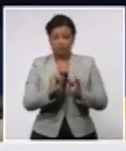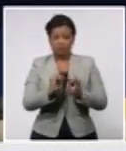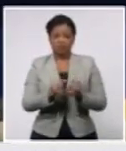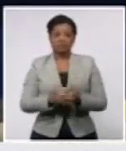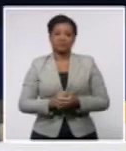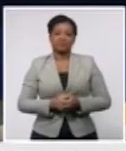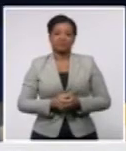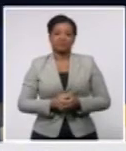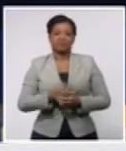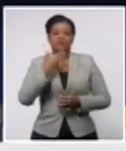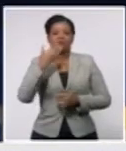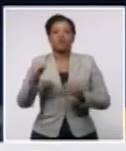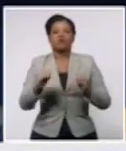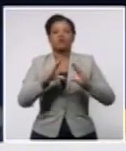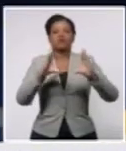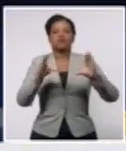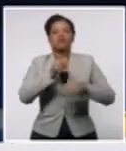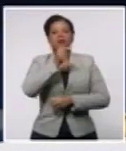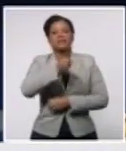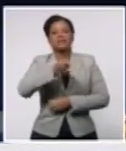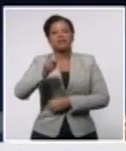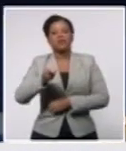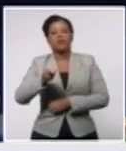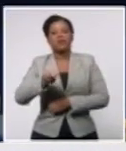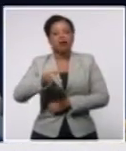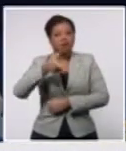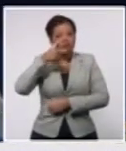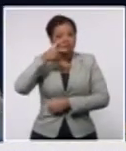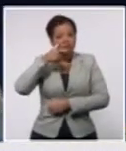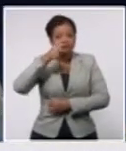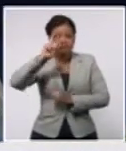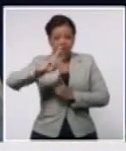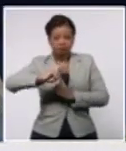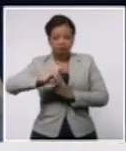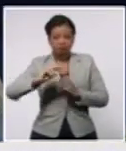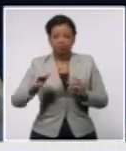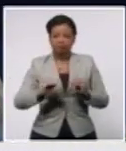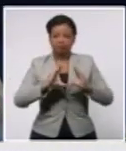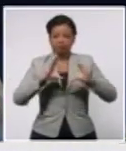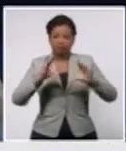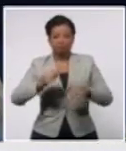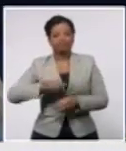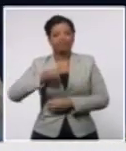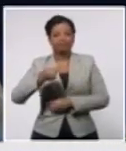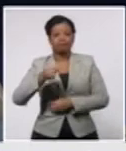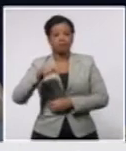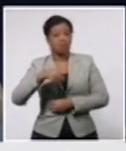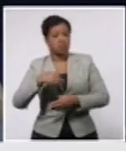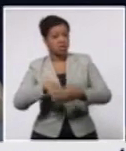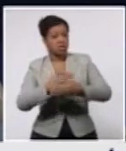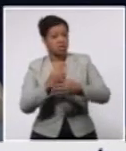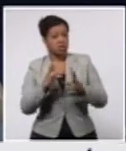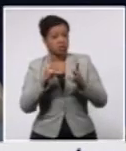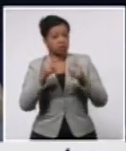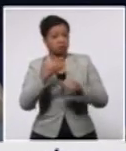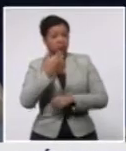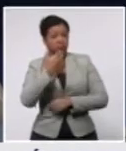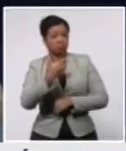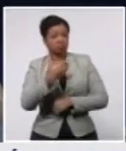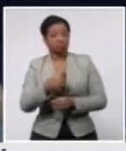who is in the studio and joins us, and good morning to all our audience tuned in every